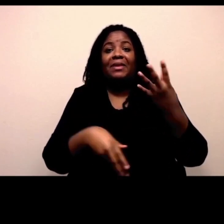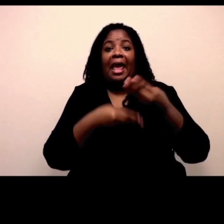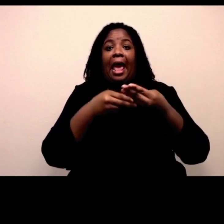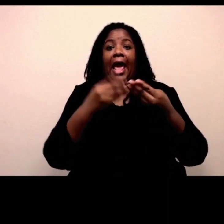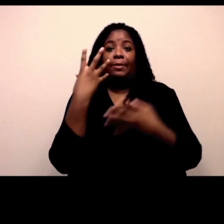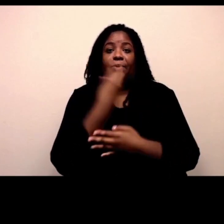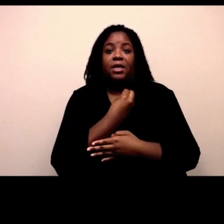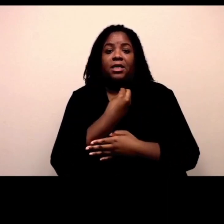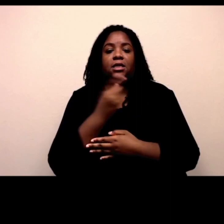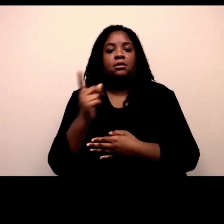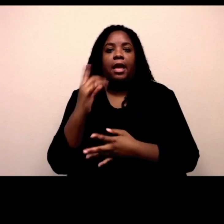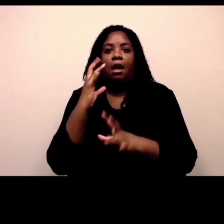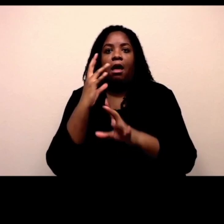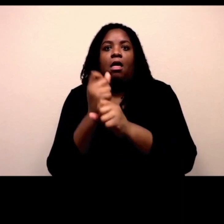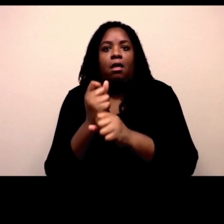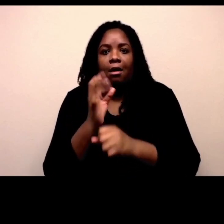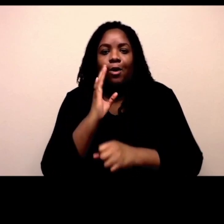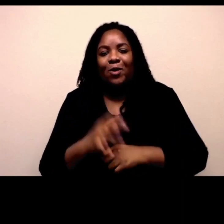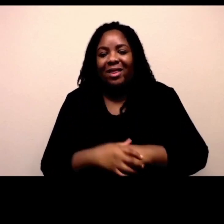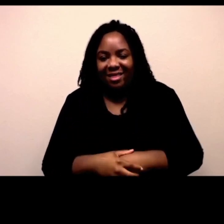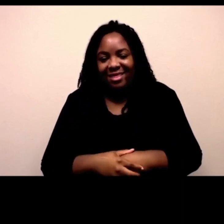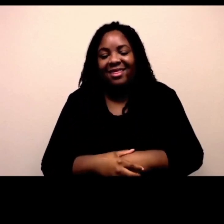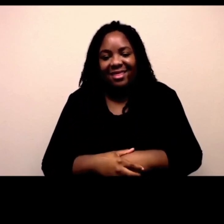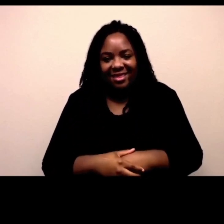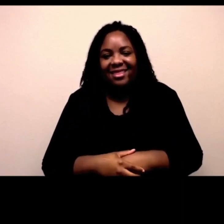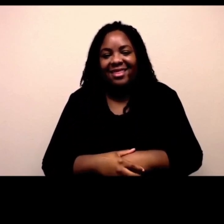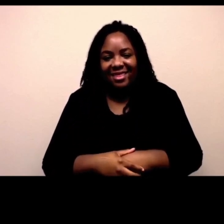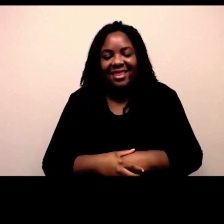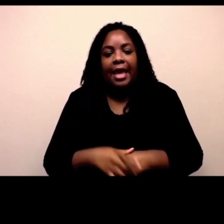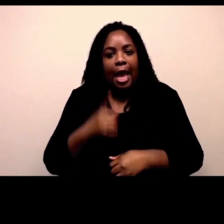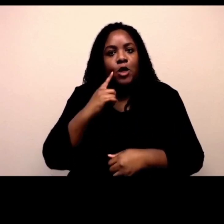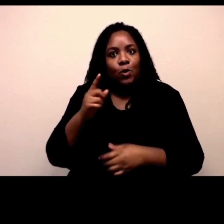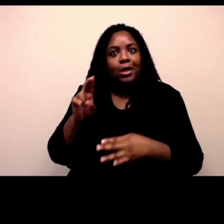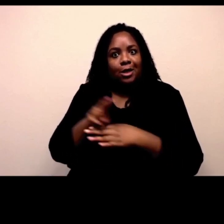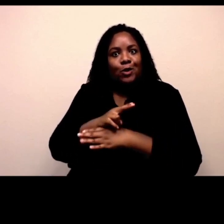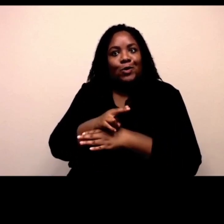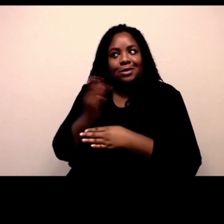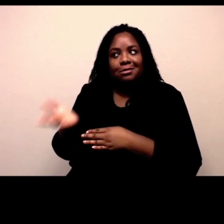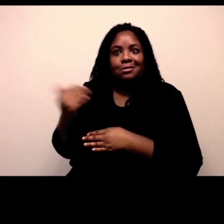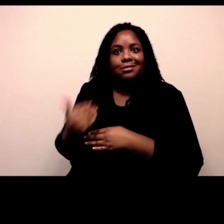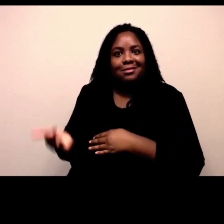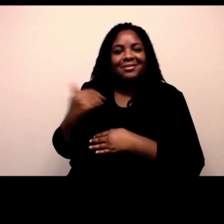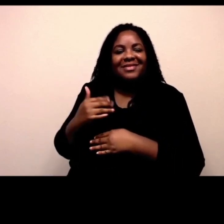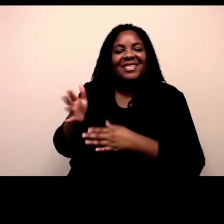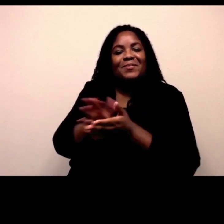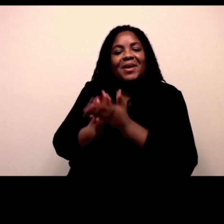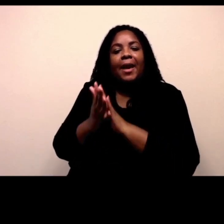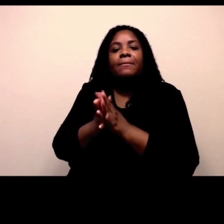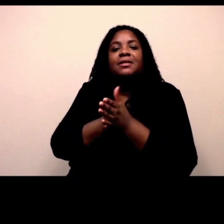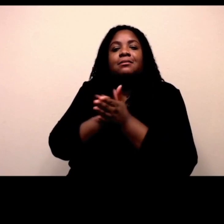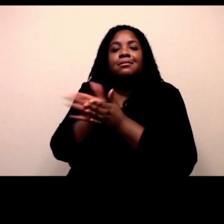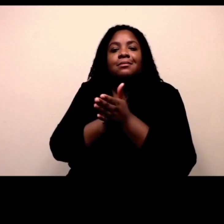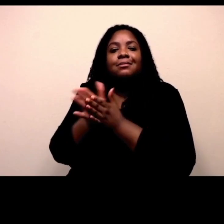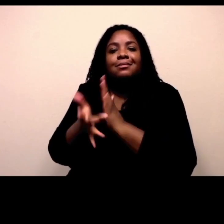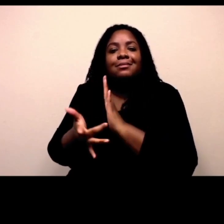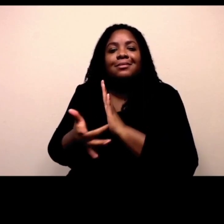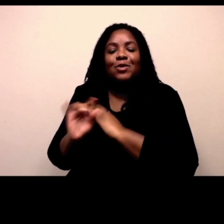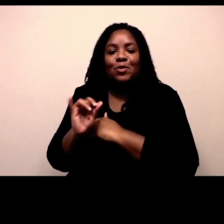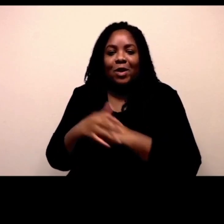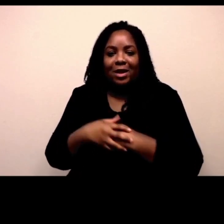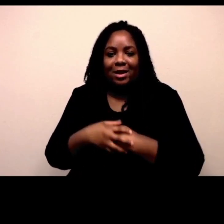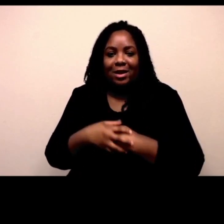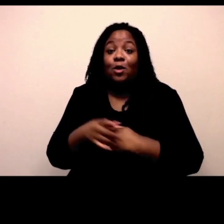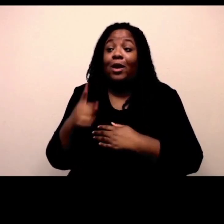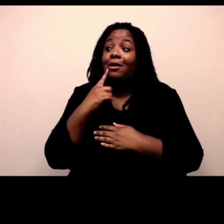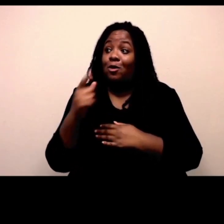have them. And you could play that against them and use it as a motivational technique as well. Okay, since you have this